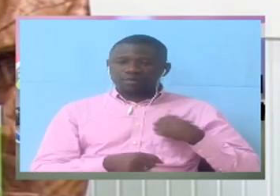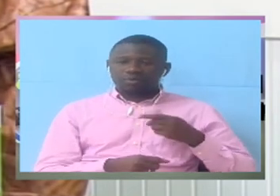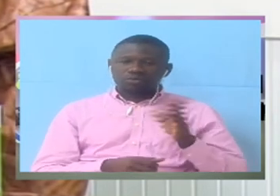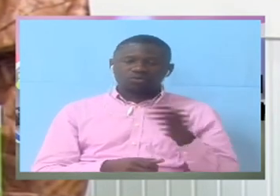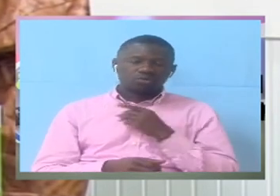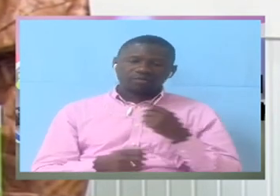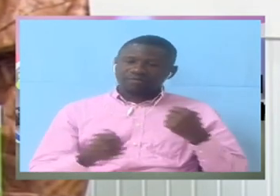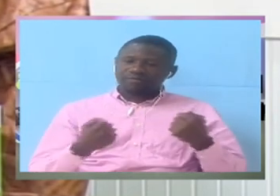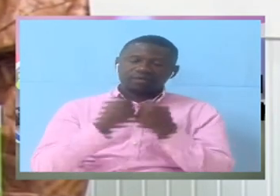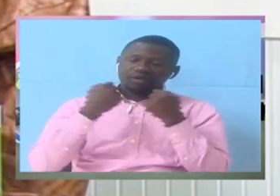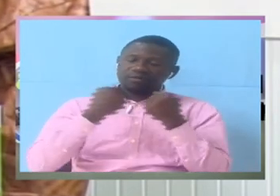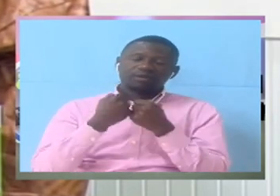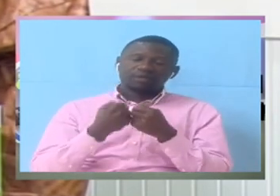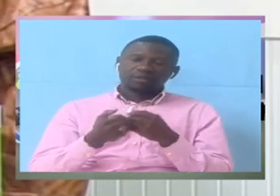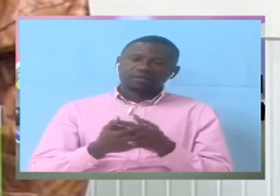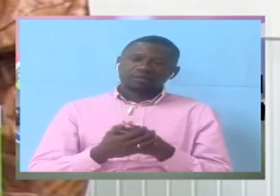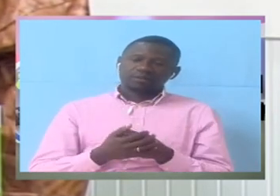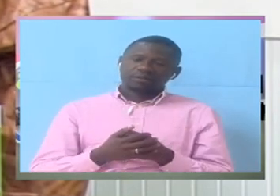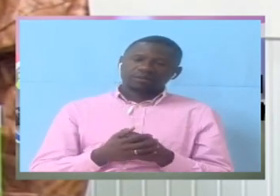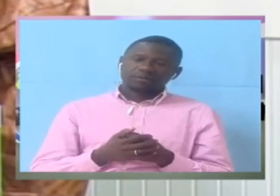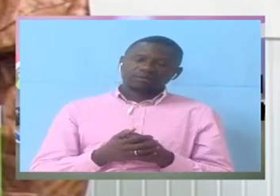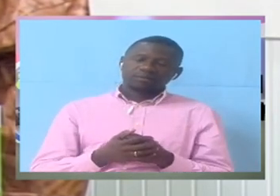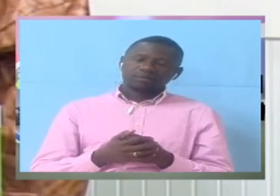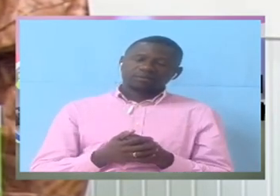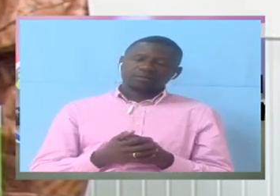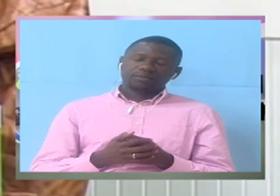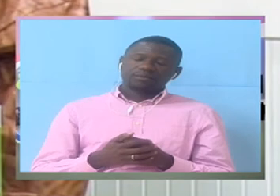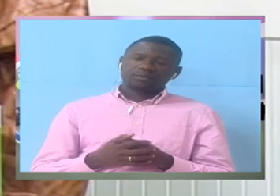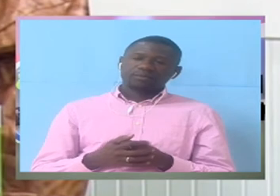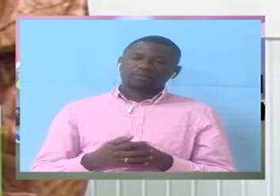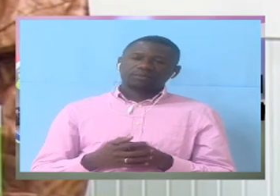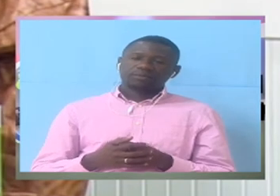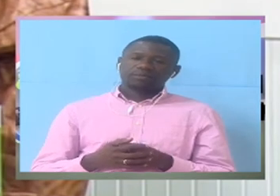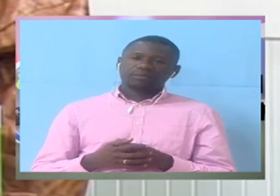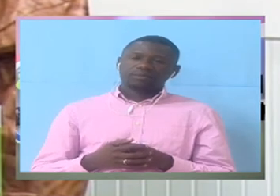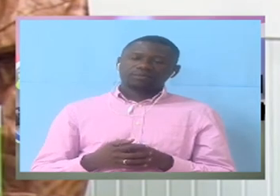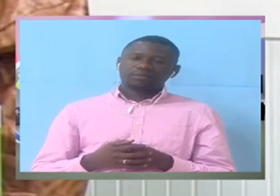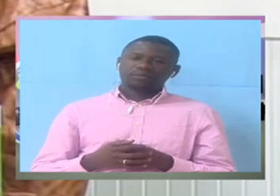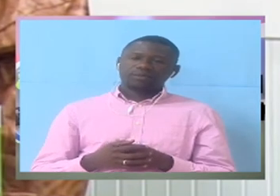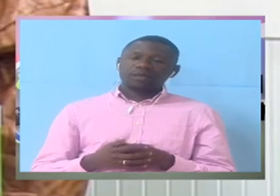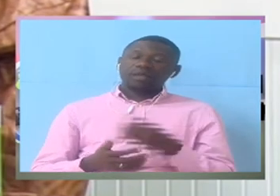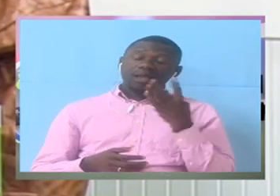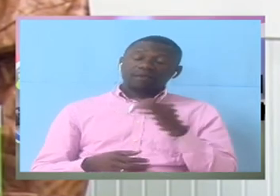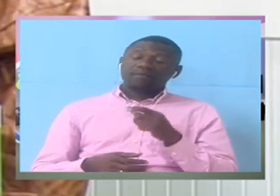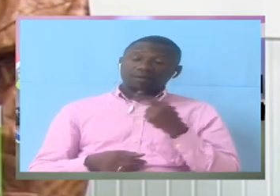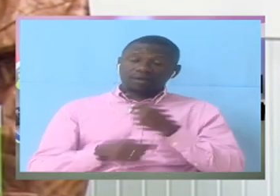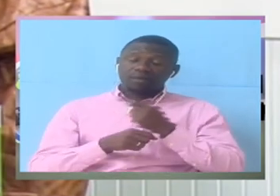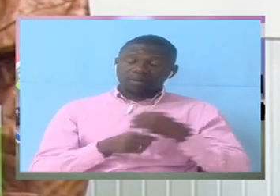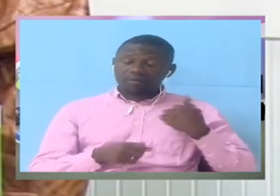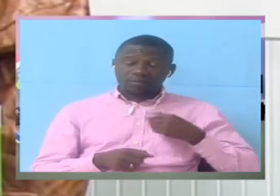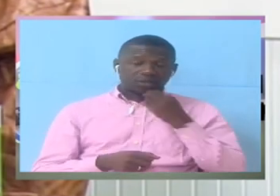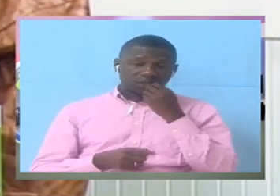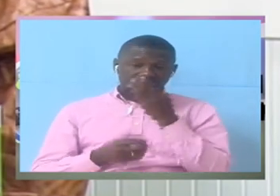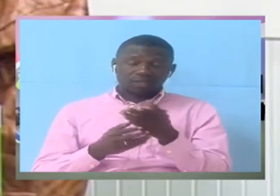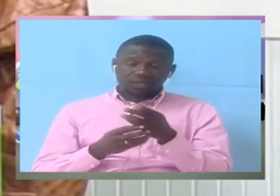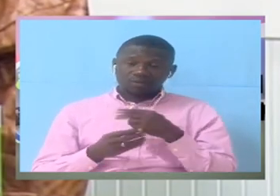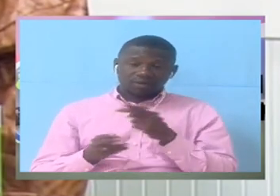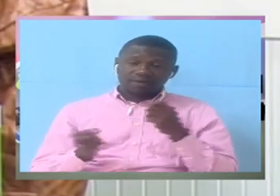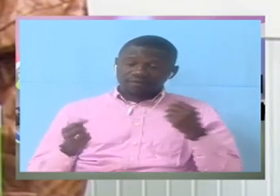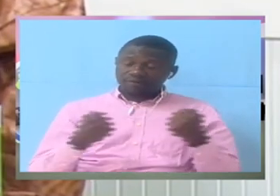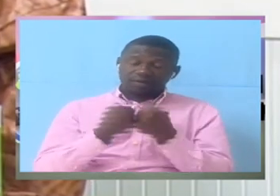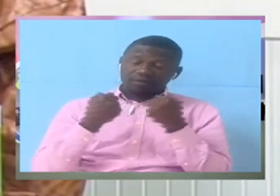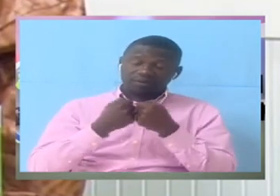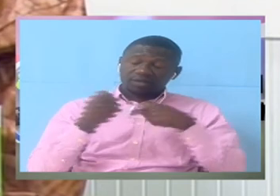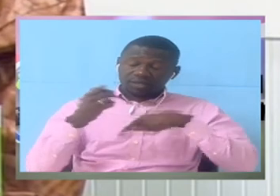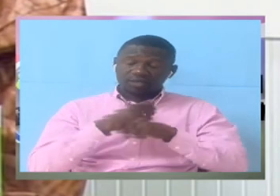in Liberia. If anybody tells you that kelo ke Liberia, I wouldn't lie to you. Unta da fanya avole. Gambians tell you they were fighting in Liberia. No. Mejele de